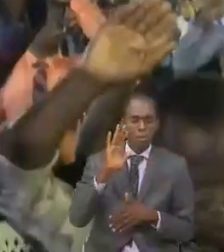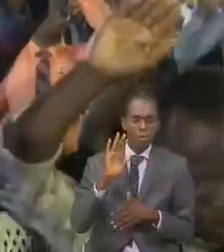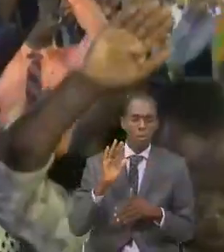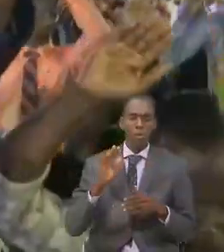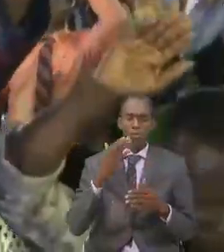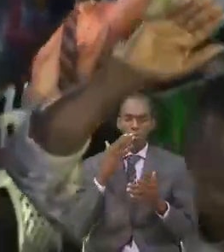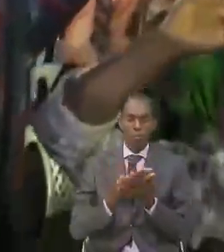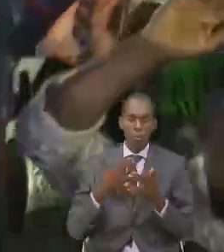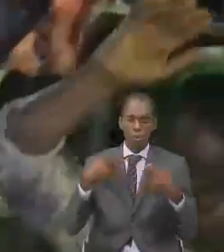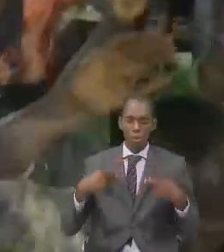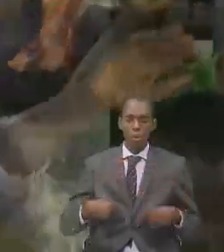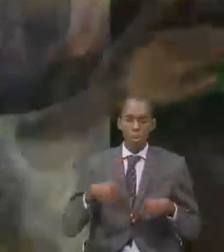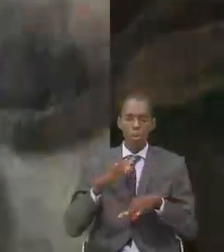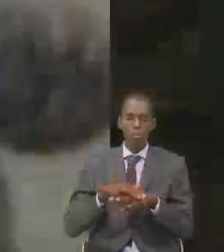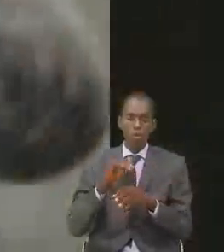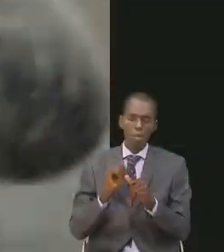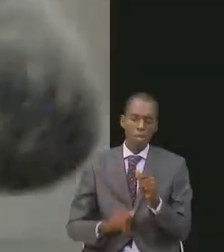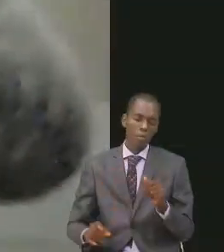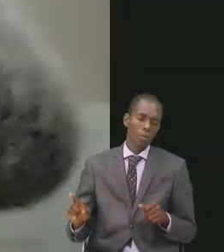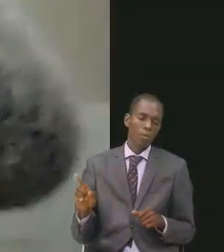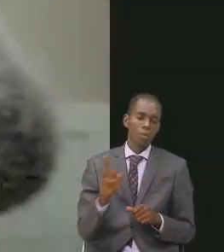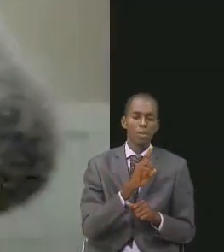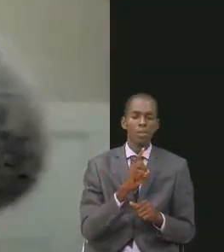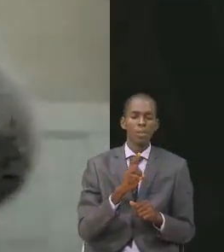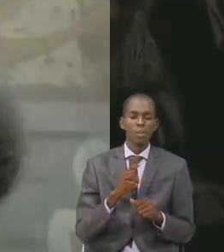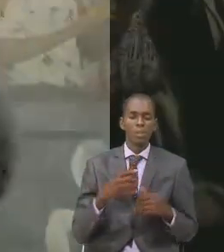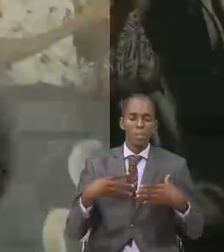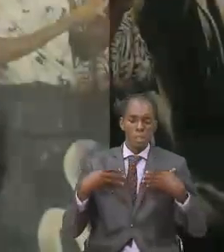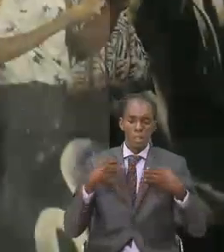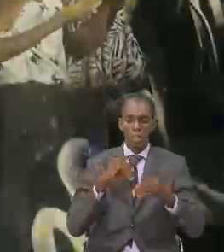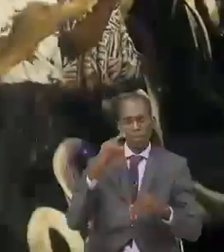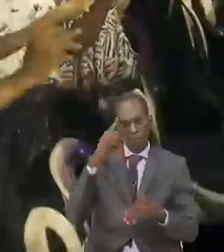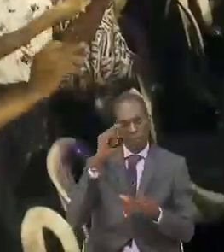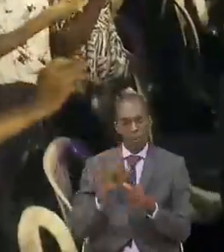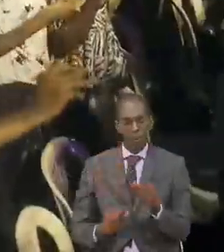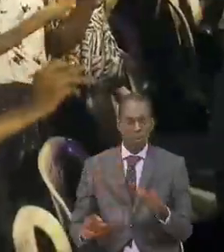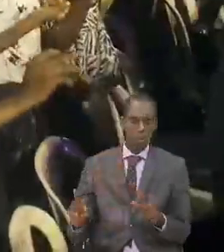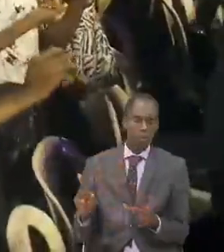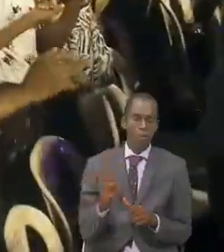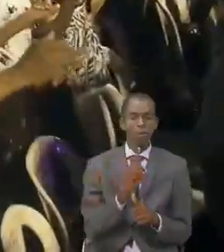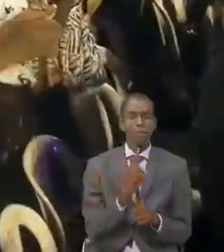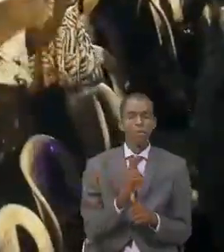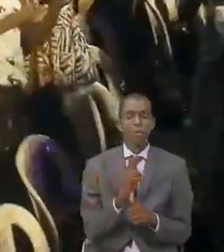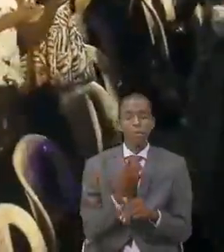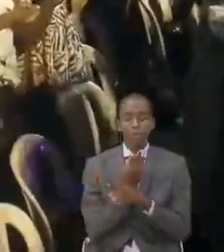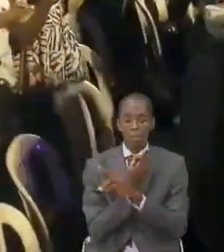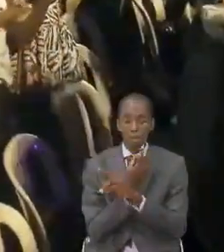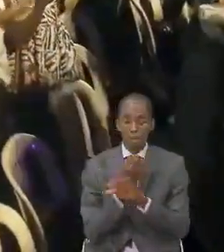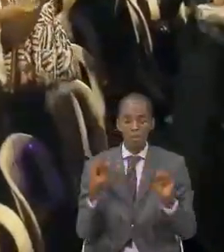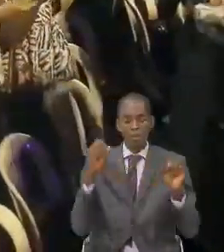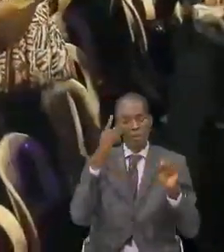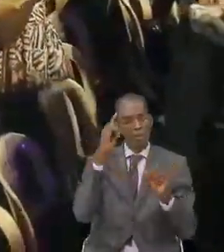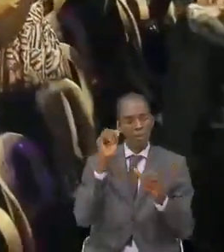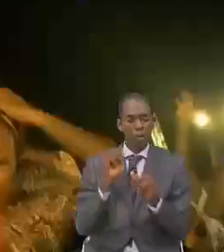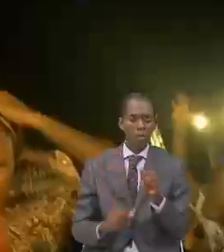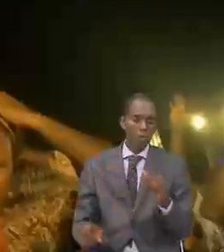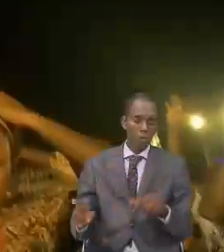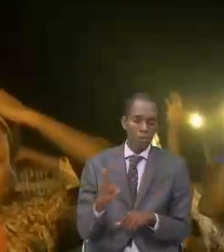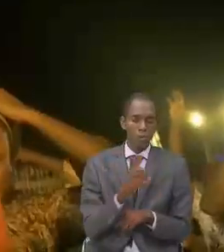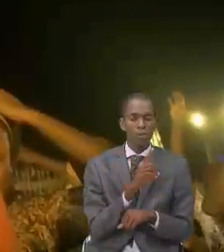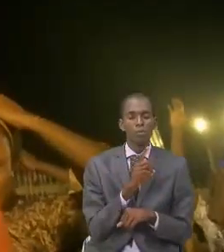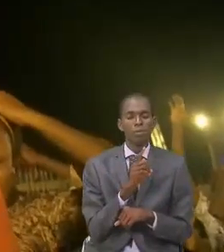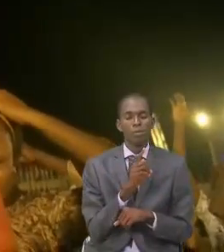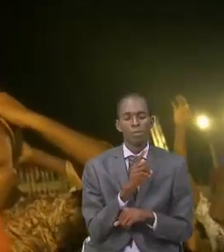pray you send forth your saving health upon everyone, healing for